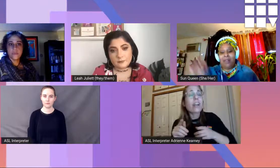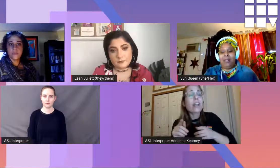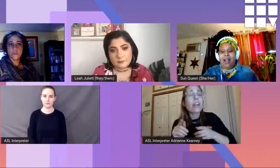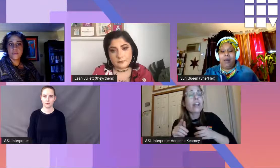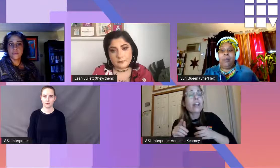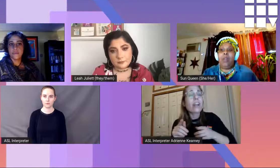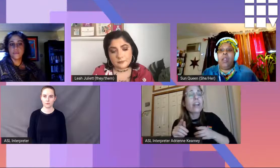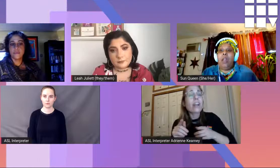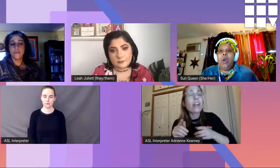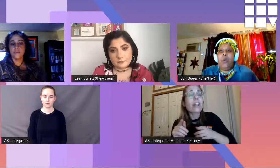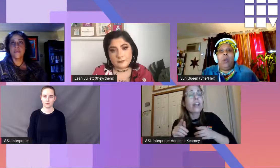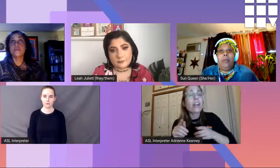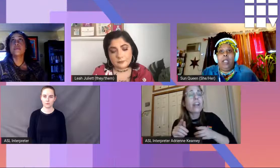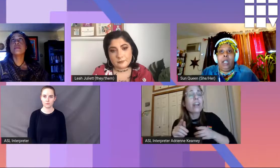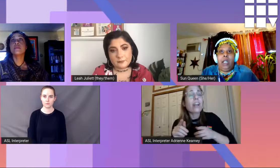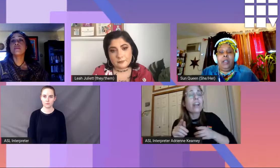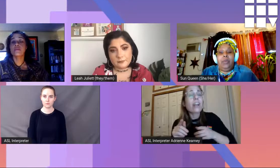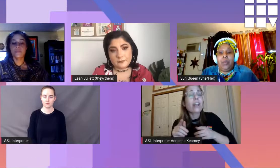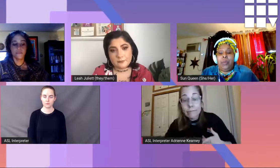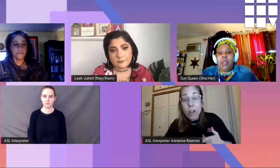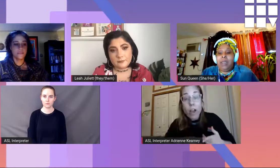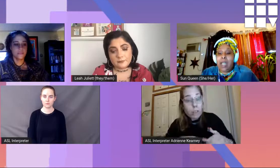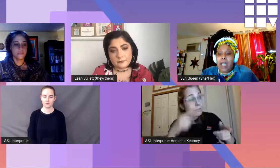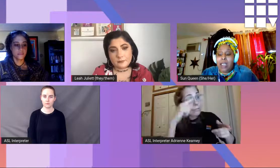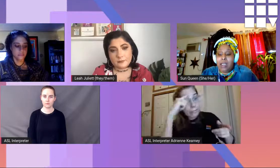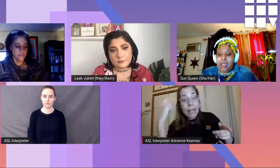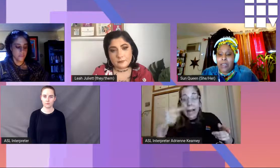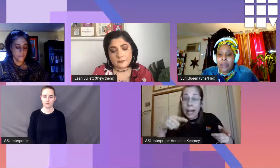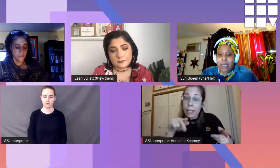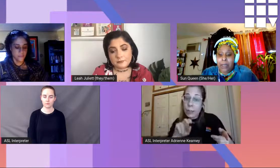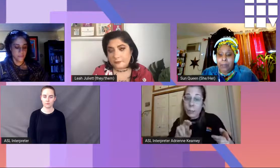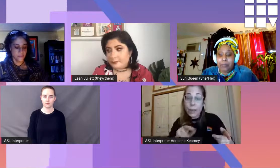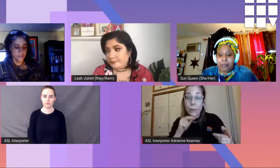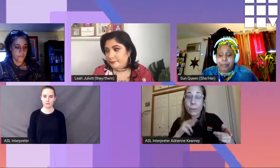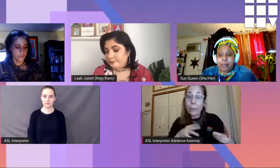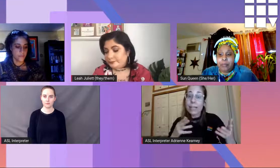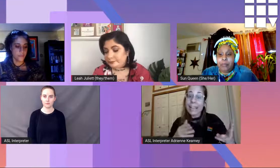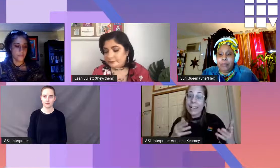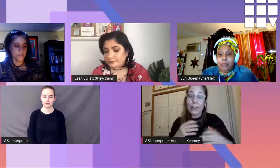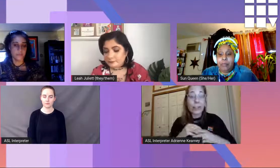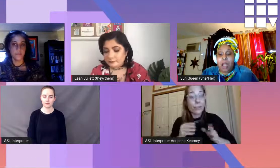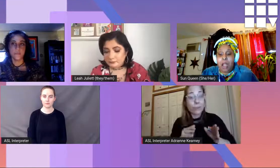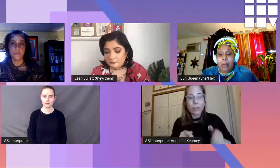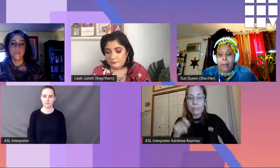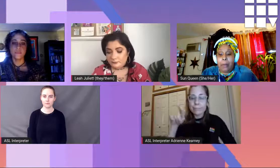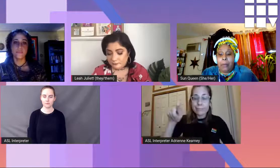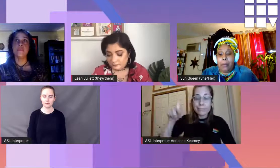queer woman in the room. So it's not necessarily